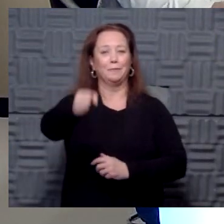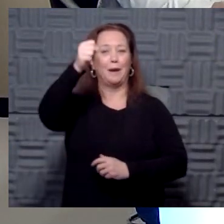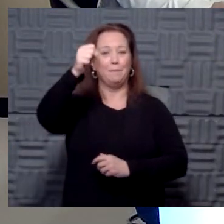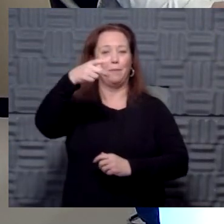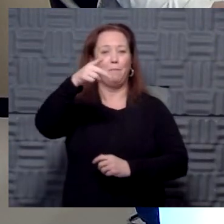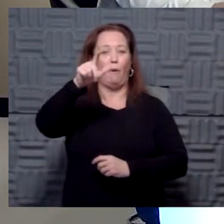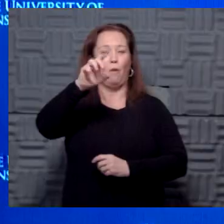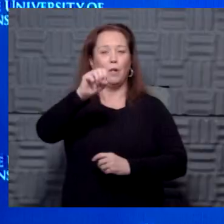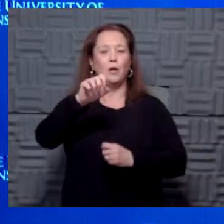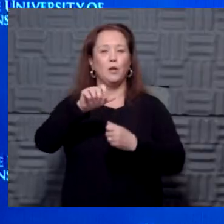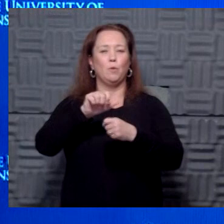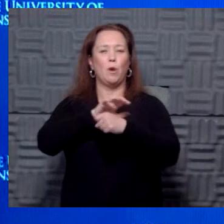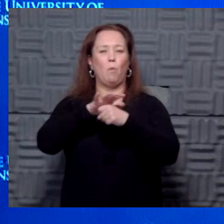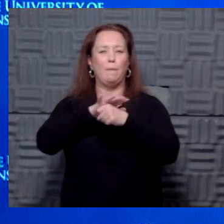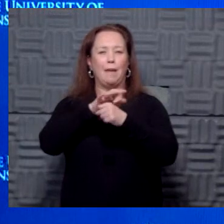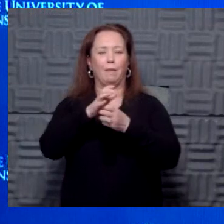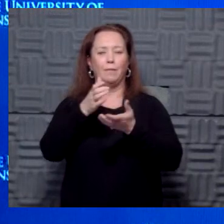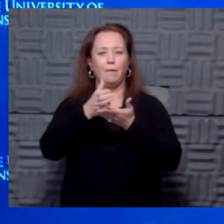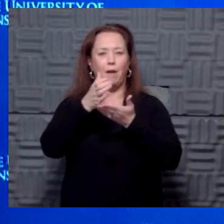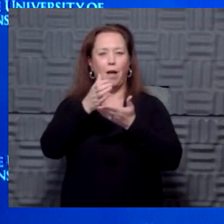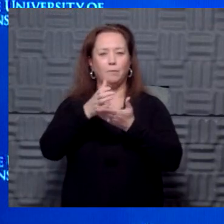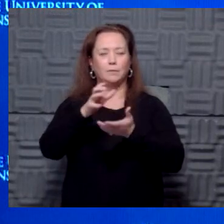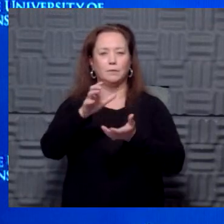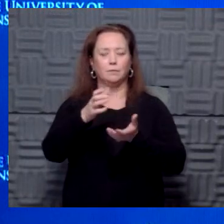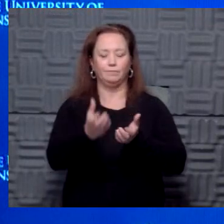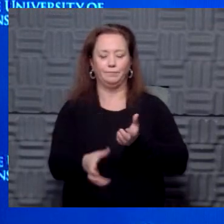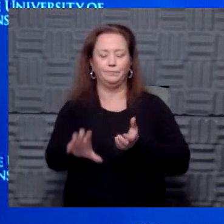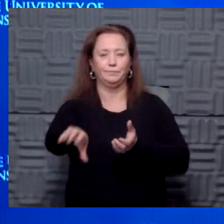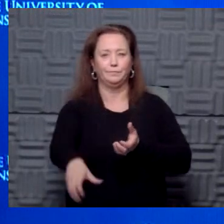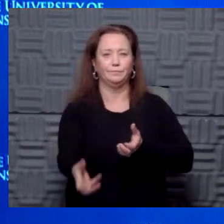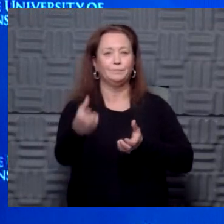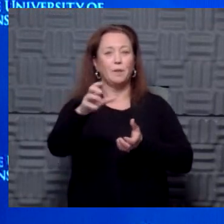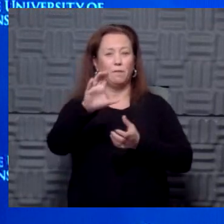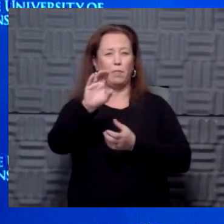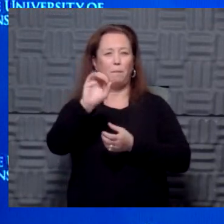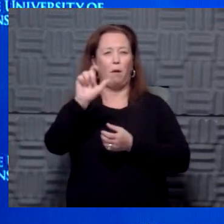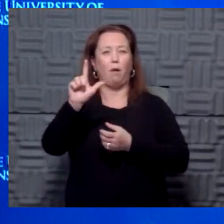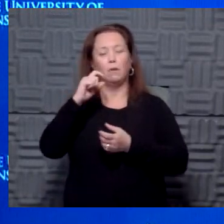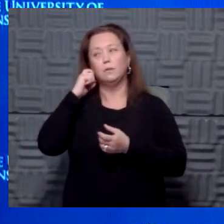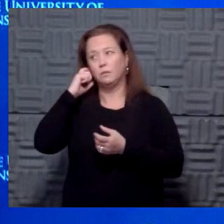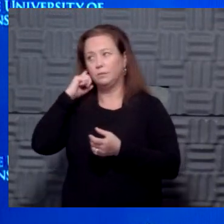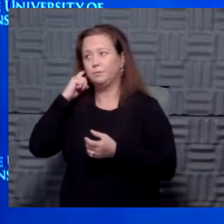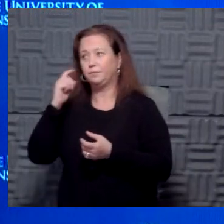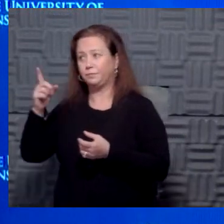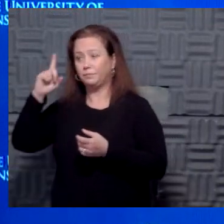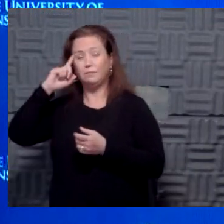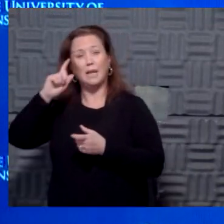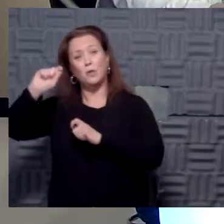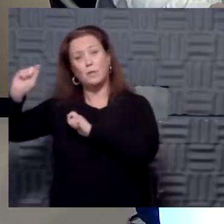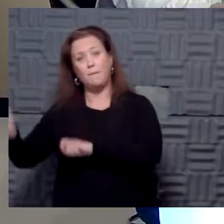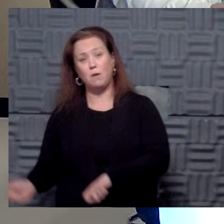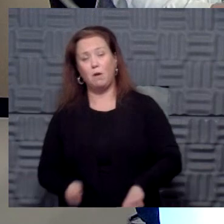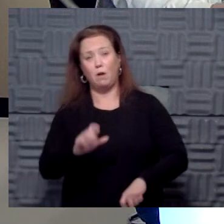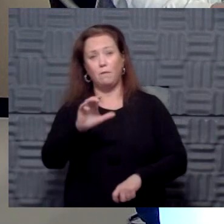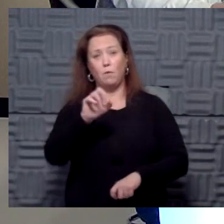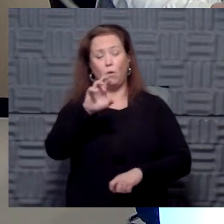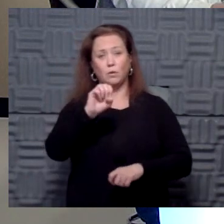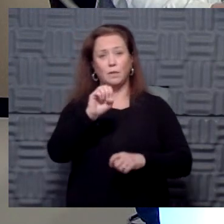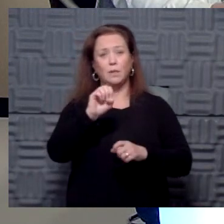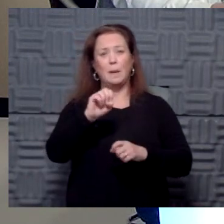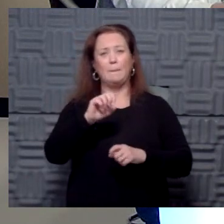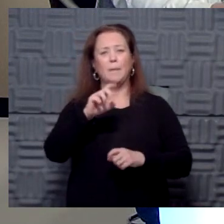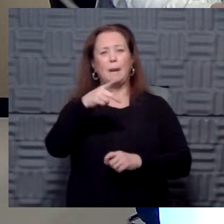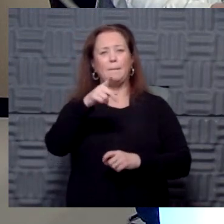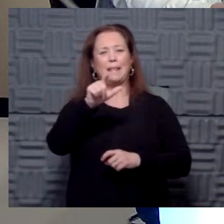you want to wipe down the cups when you stick your hand in there to get the ball out and things of that nature. So I heard some golf courses put a plastic block